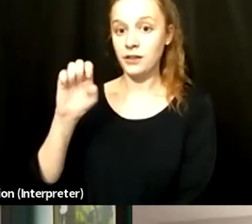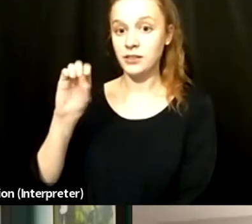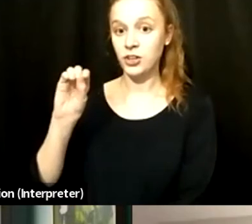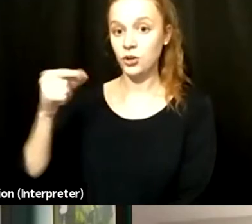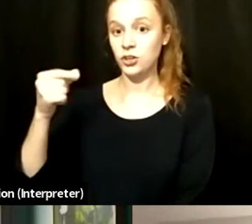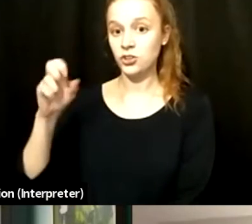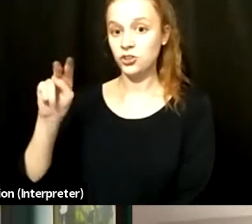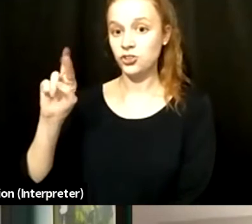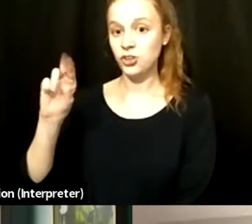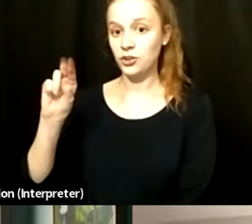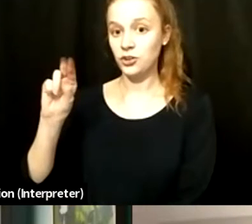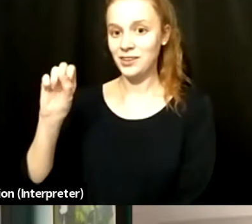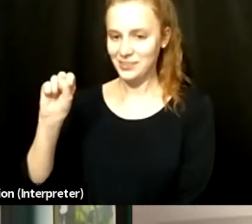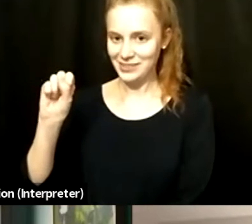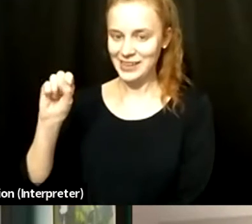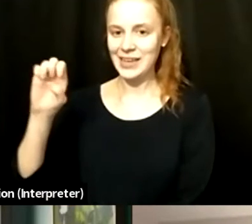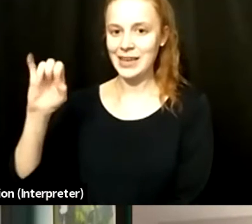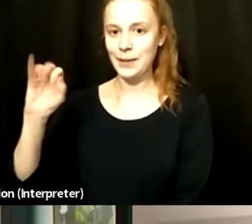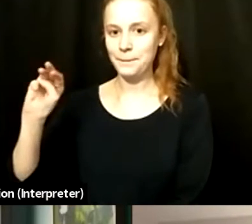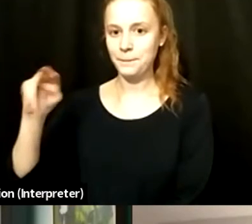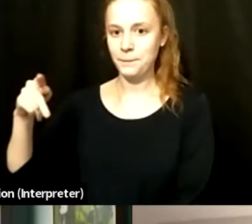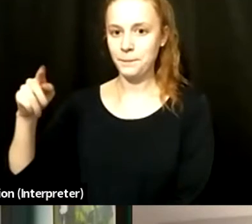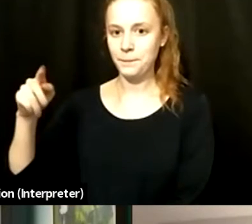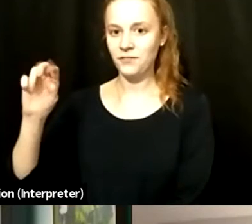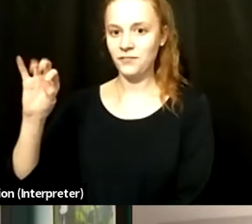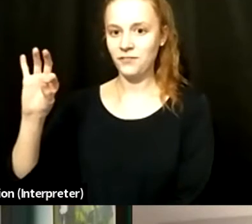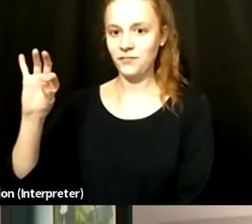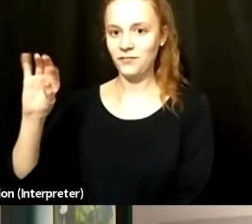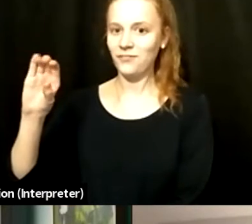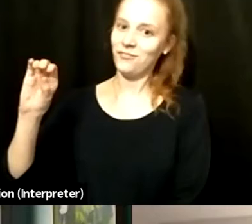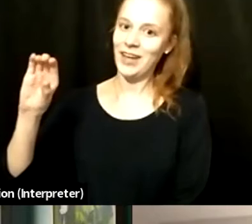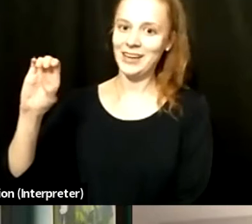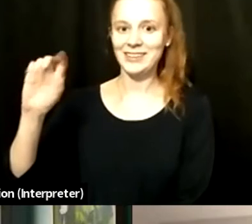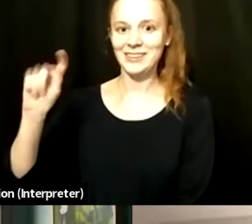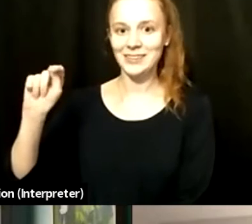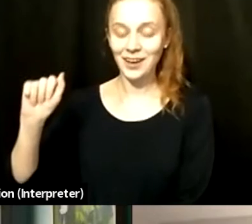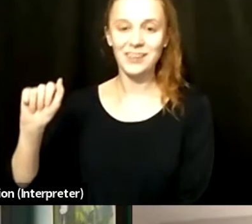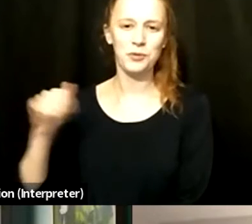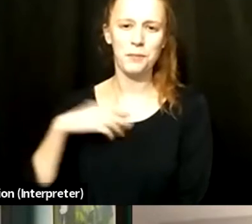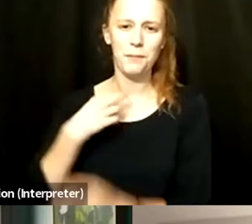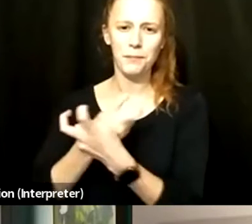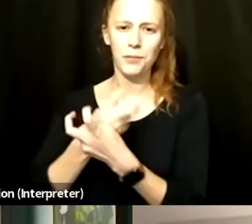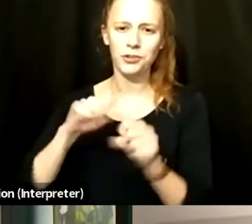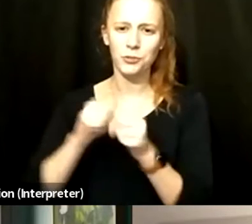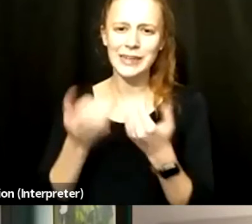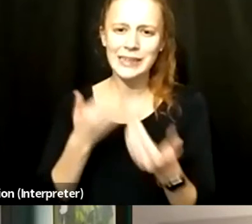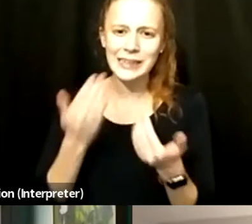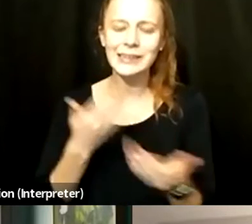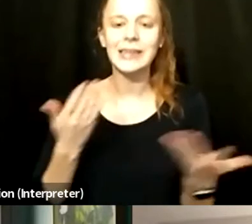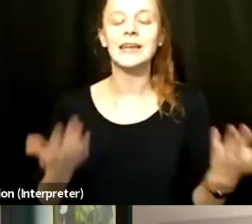was a lot of kind of over dramaticism, I think is how I would describe it,